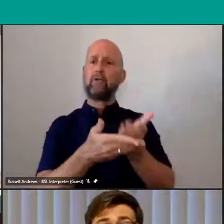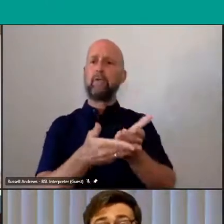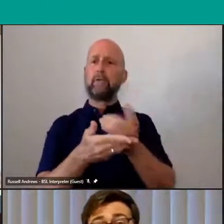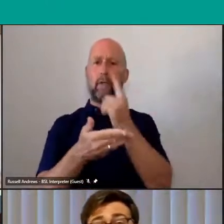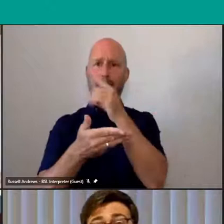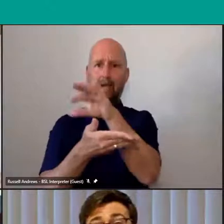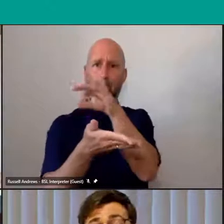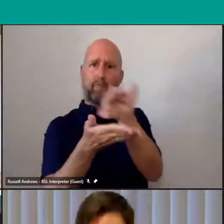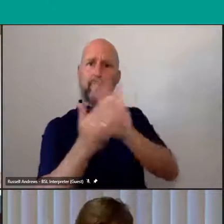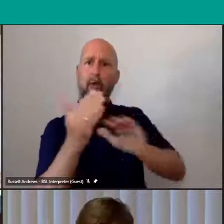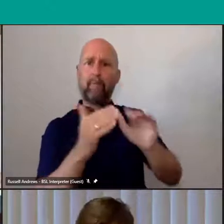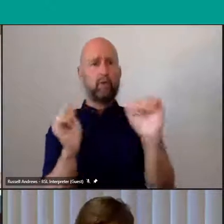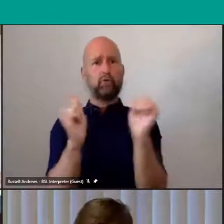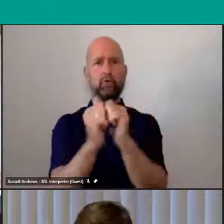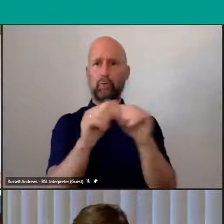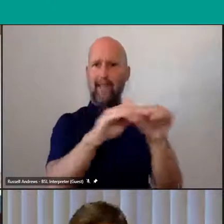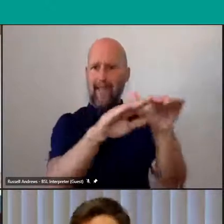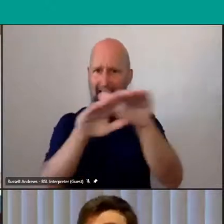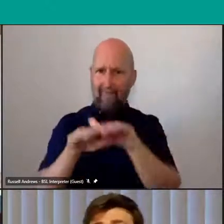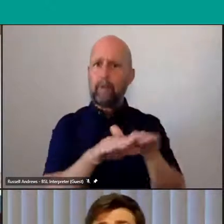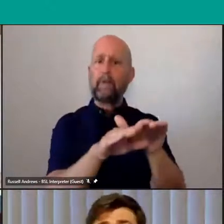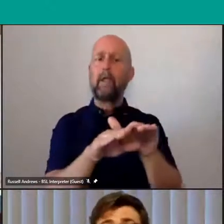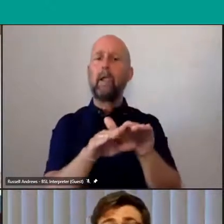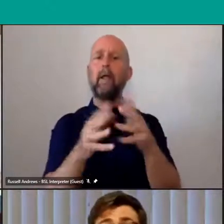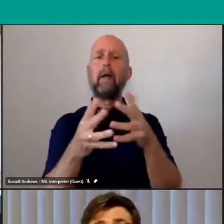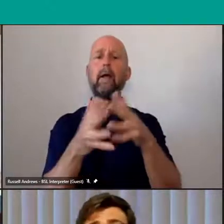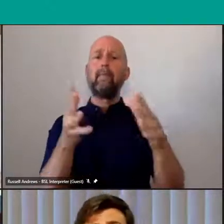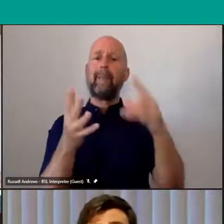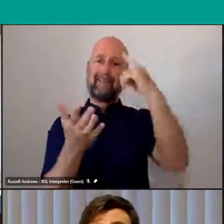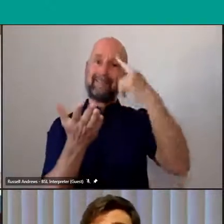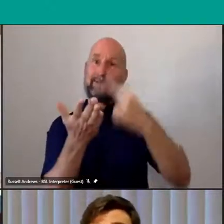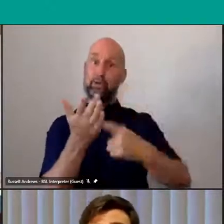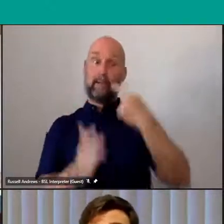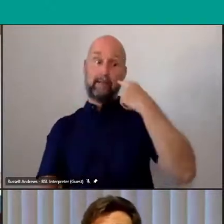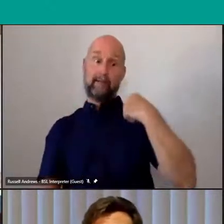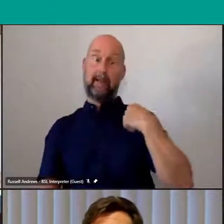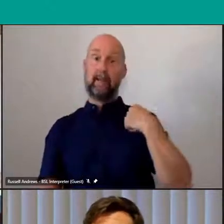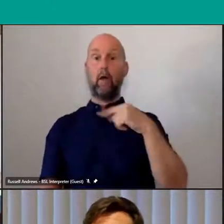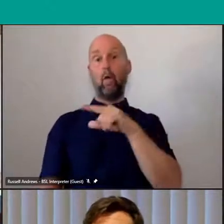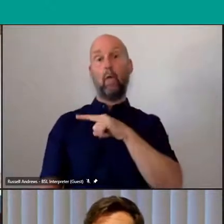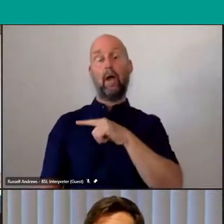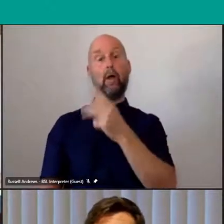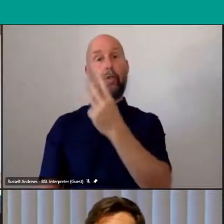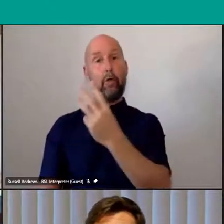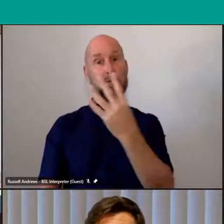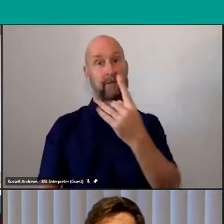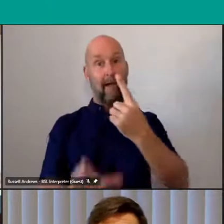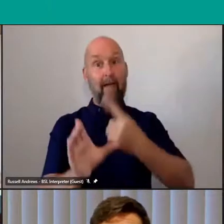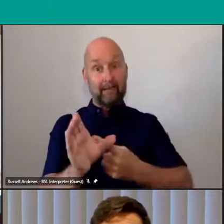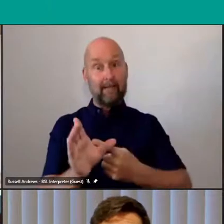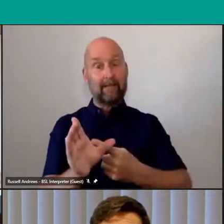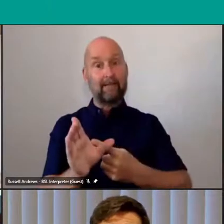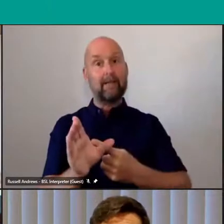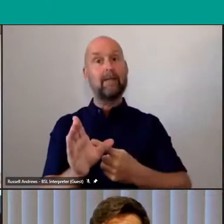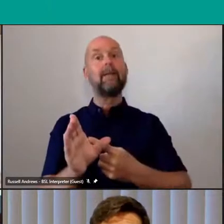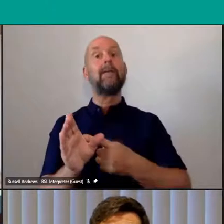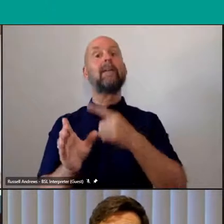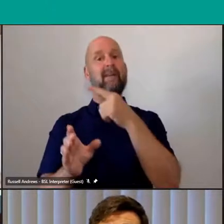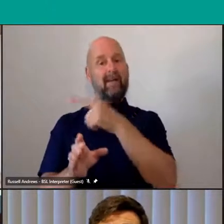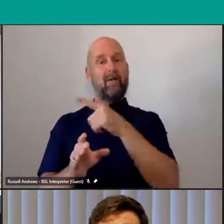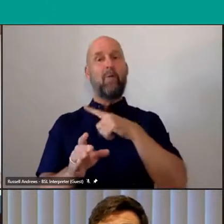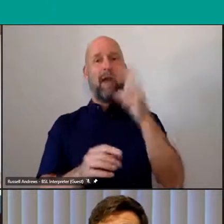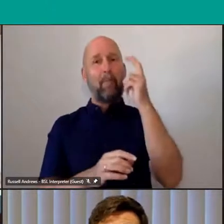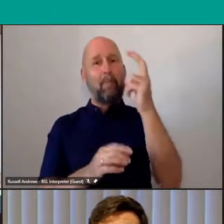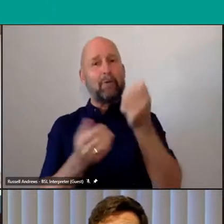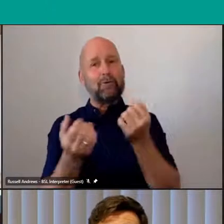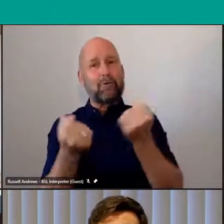that work for everybody. We took a major decision yesterday after 35 years of deregulation of bus